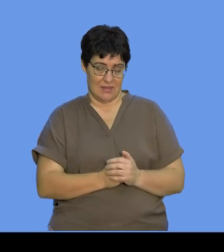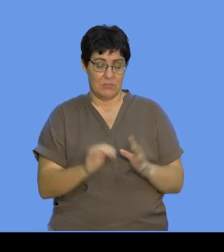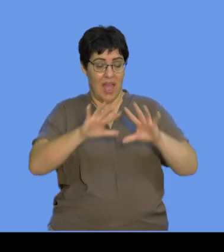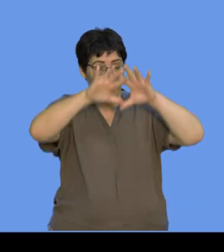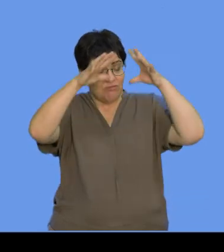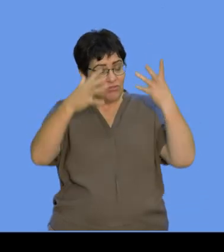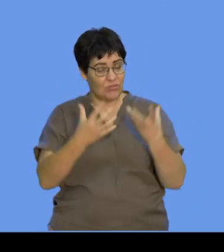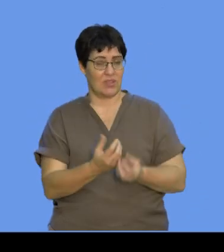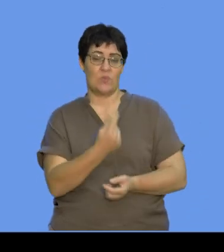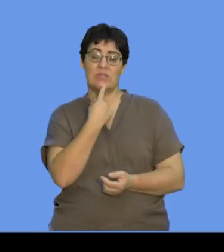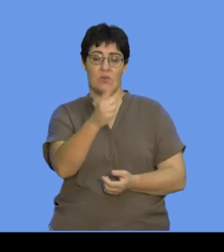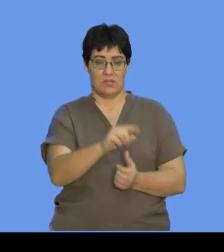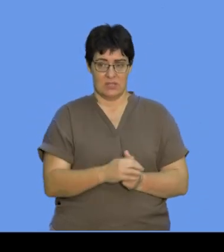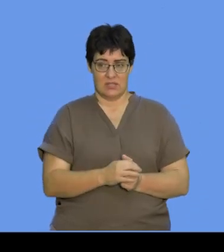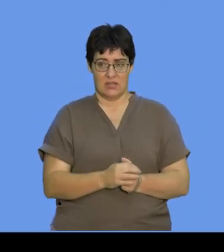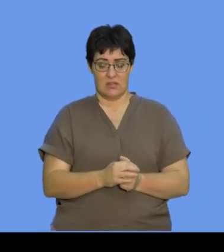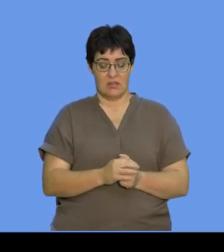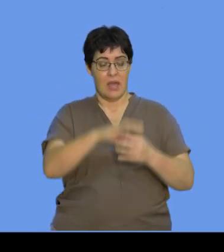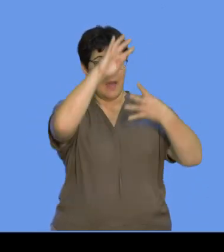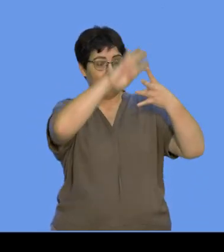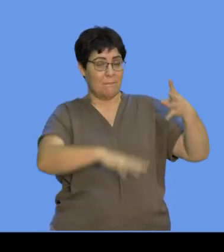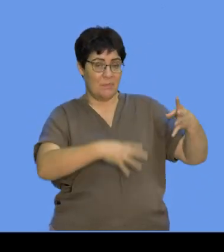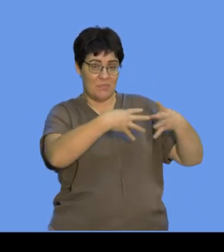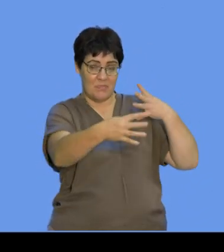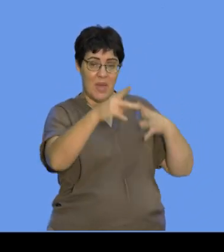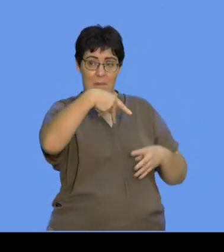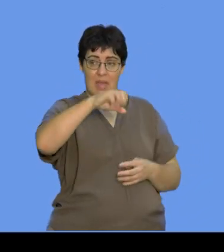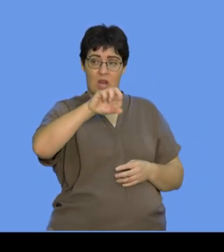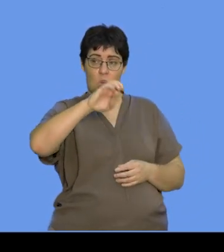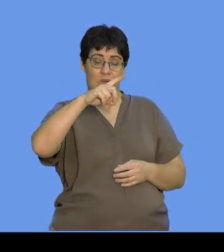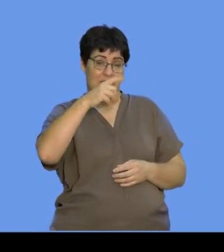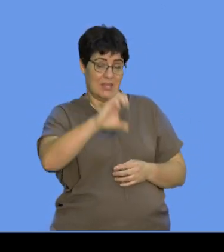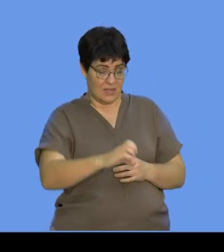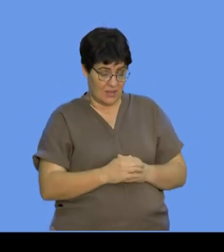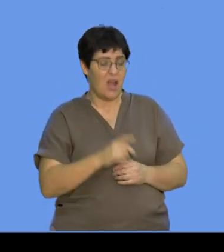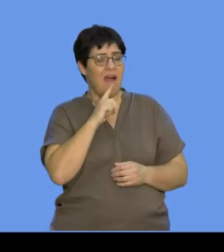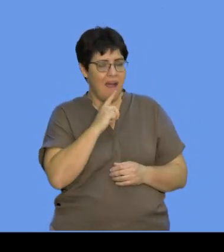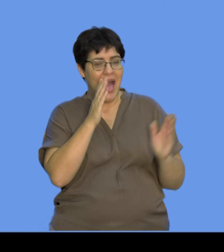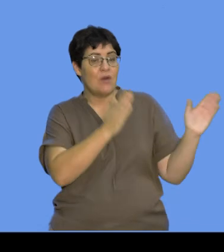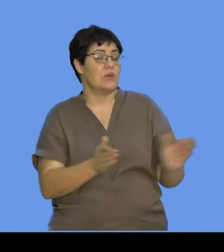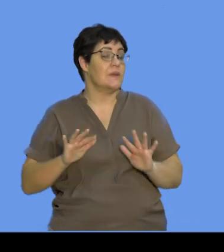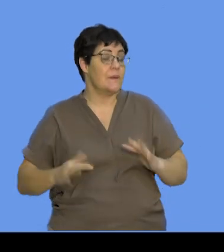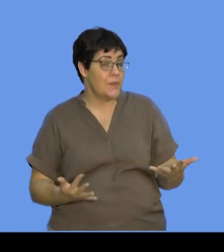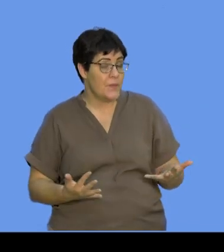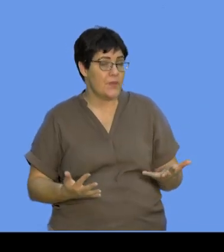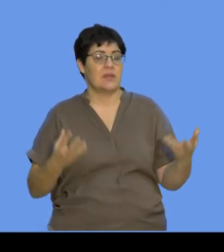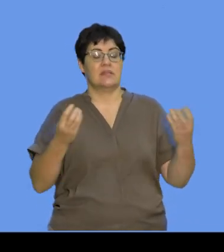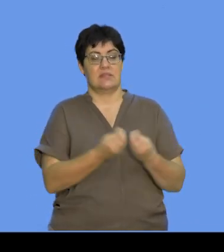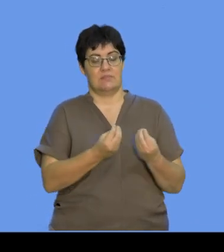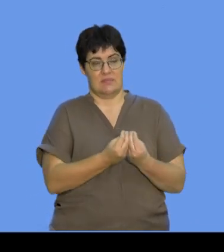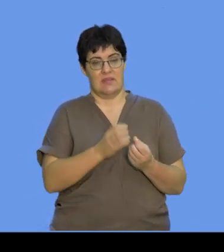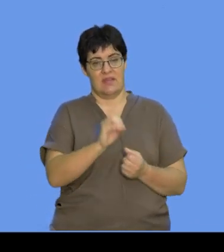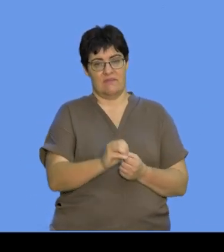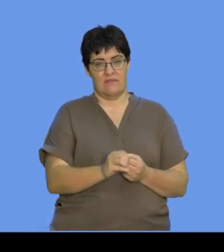that the periodic table of elements is arranged in such a way that substances are in an order